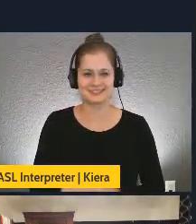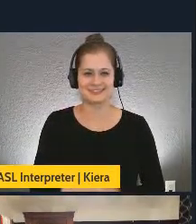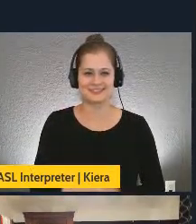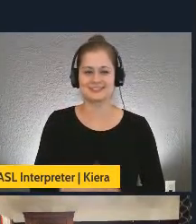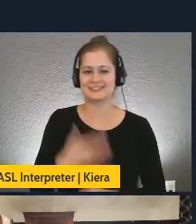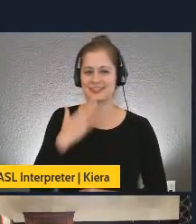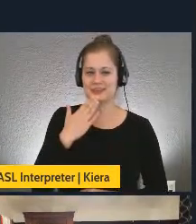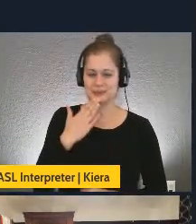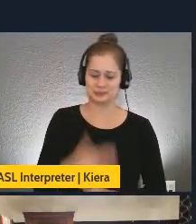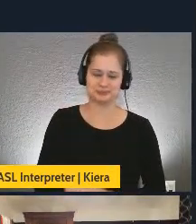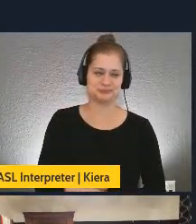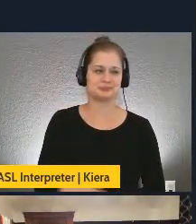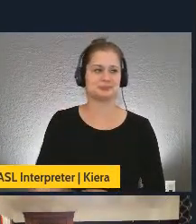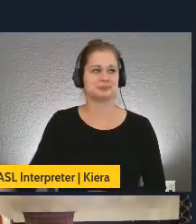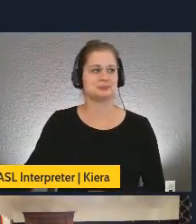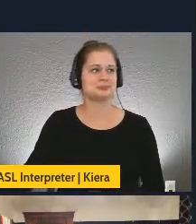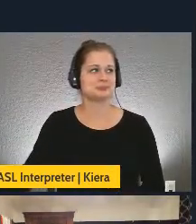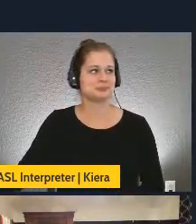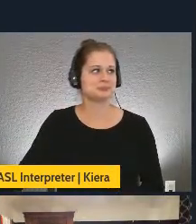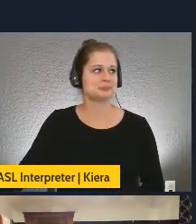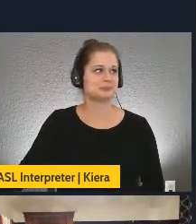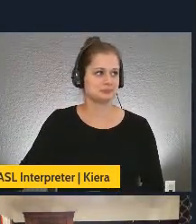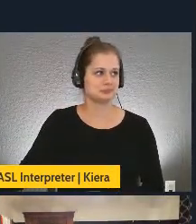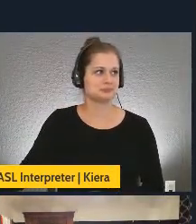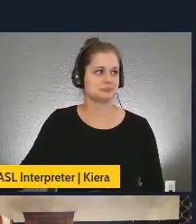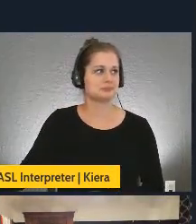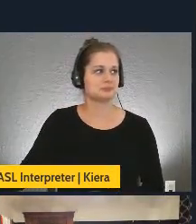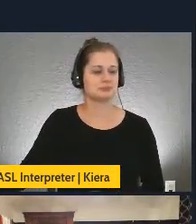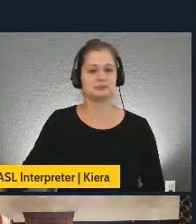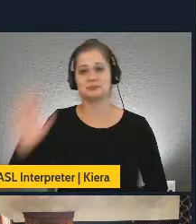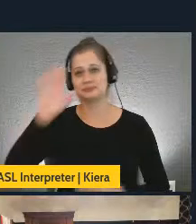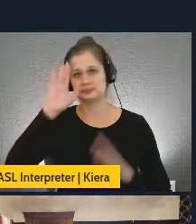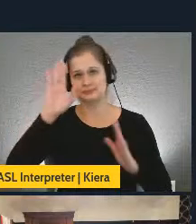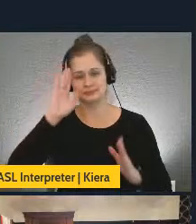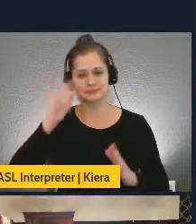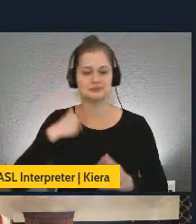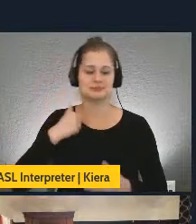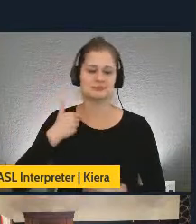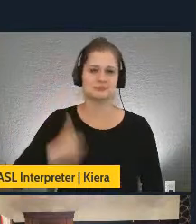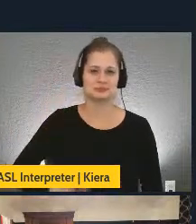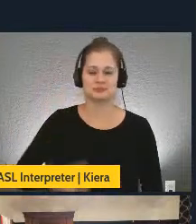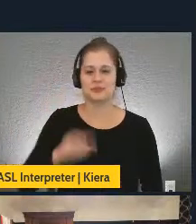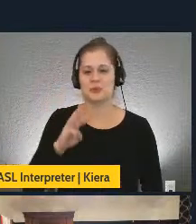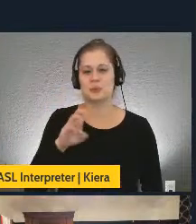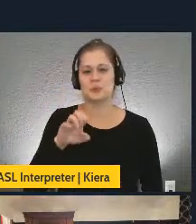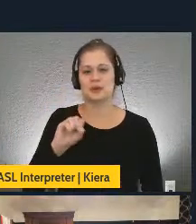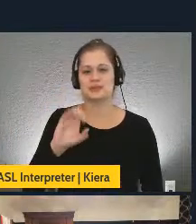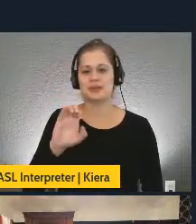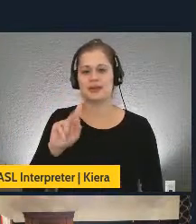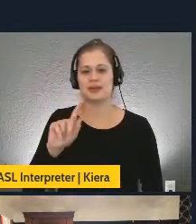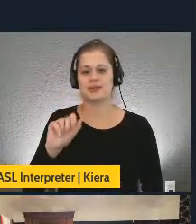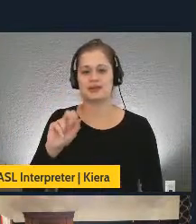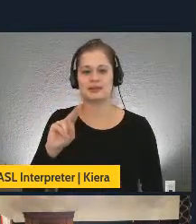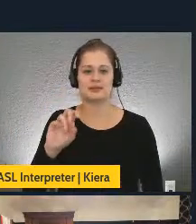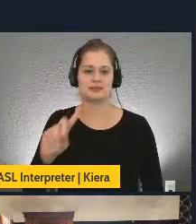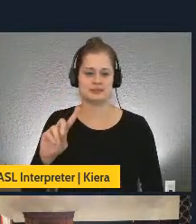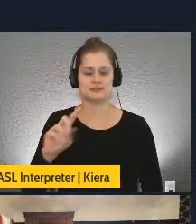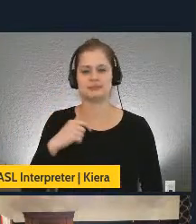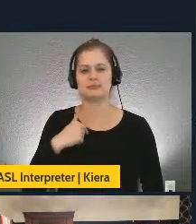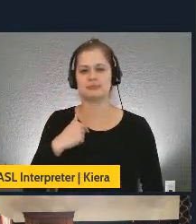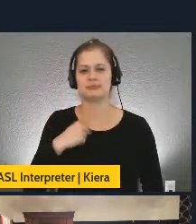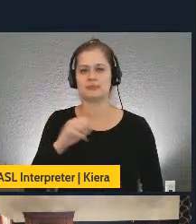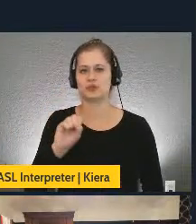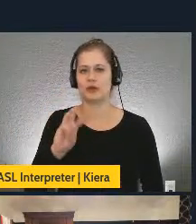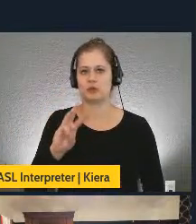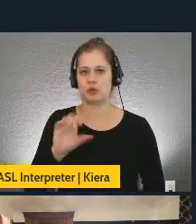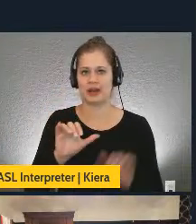much. Hi, everyone. My name is Wes Eklund. I'm a software engineer at AWS. And today I'm going